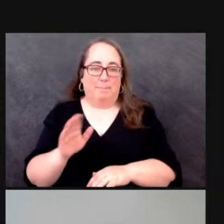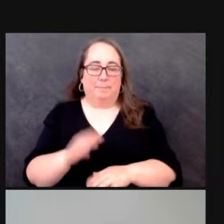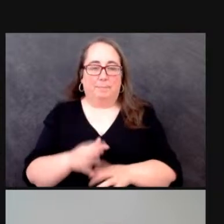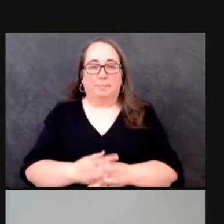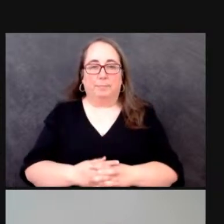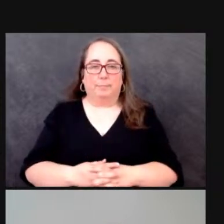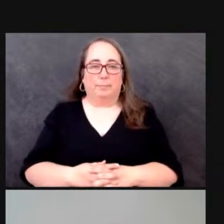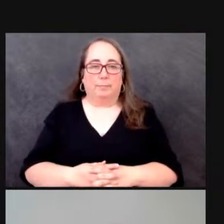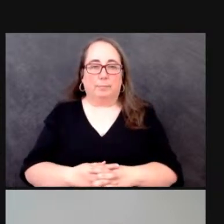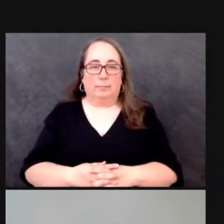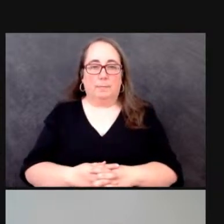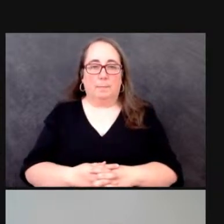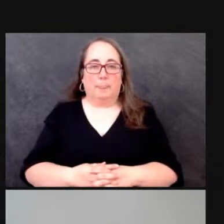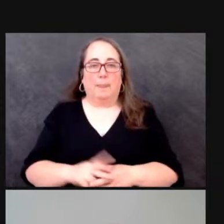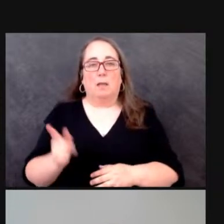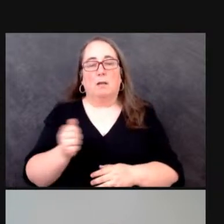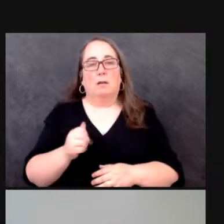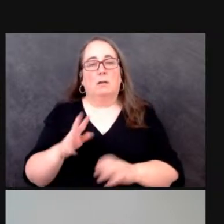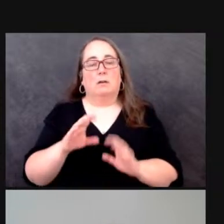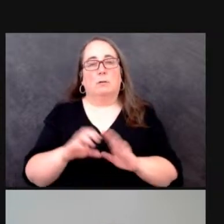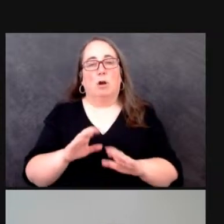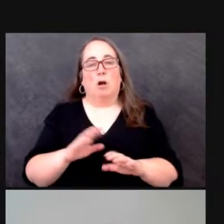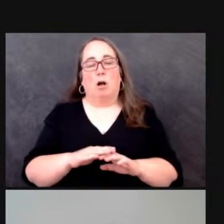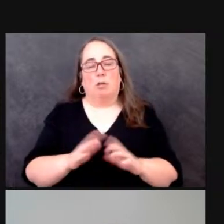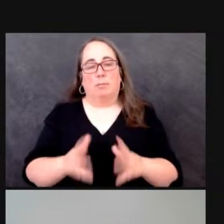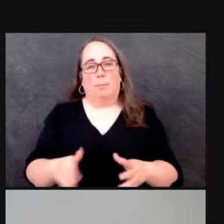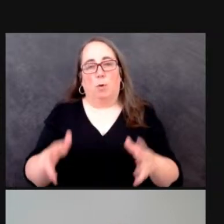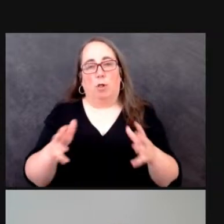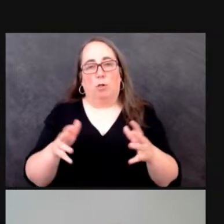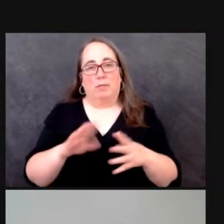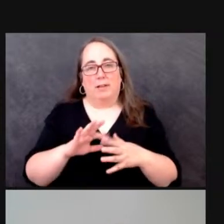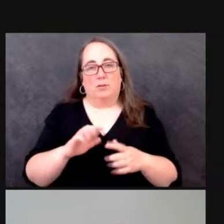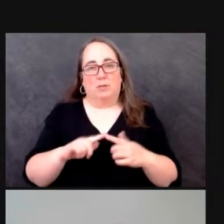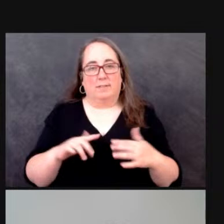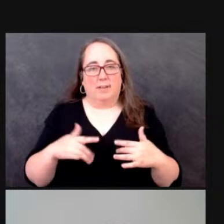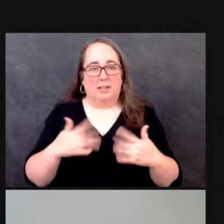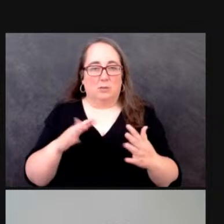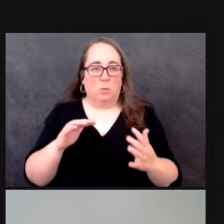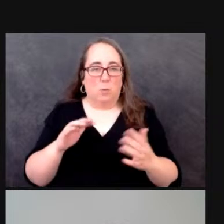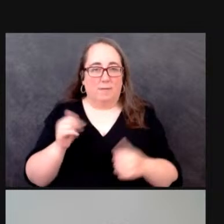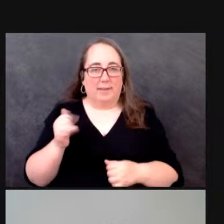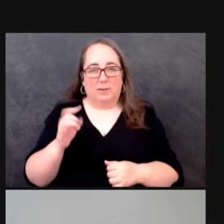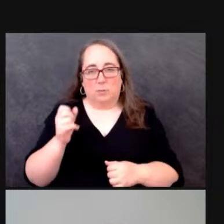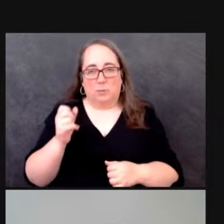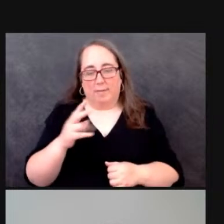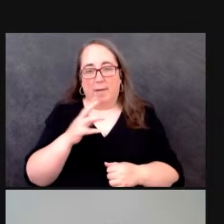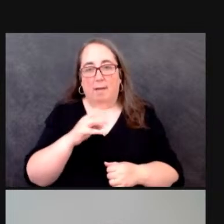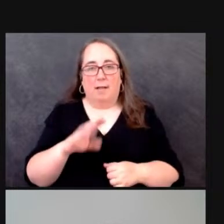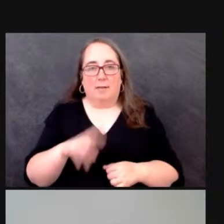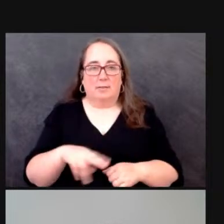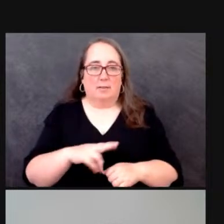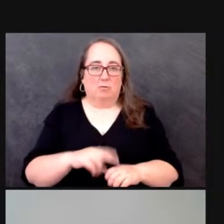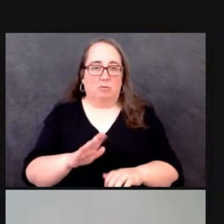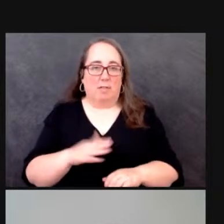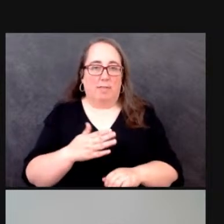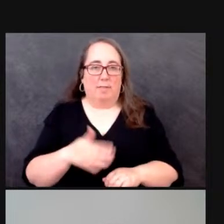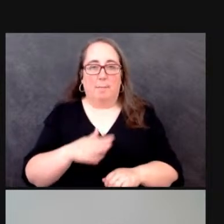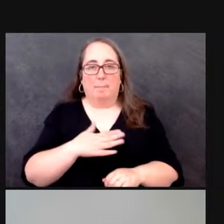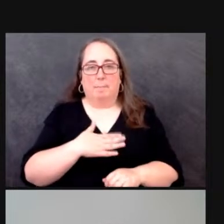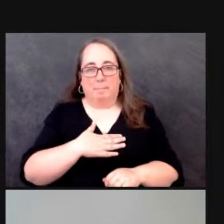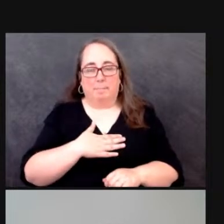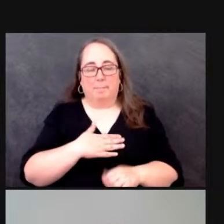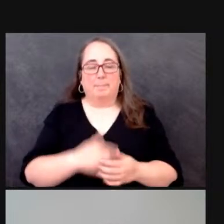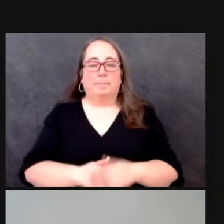is one of several images on the punch bowl related to the events of War of 1812 and our national anthem. As the